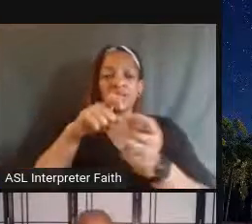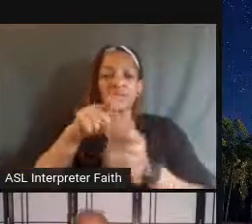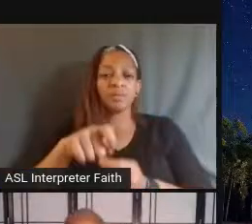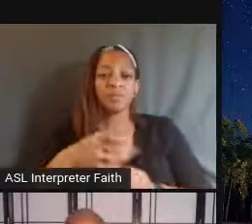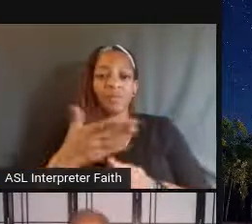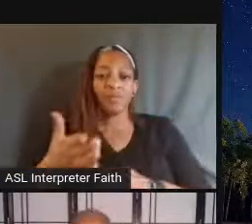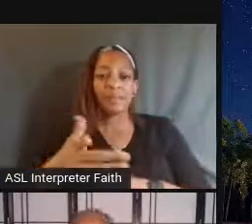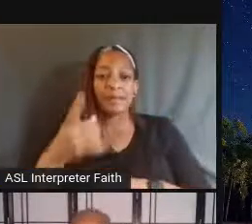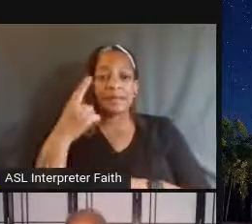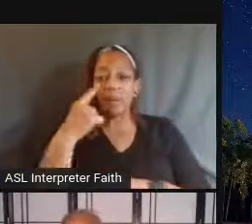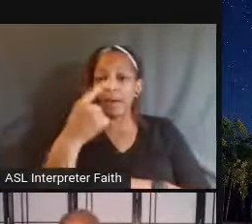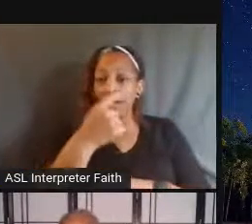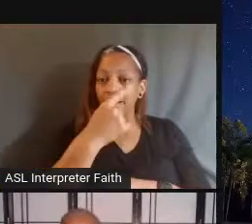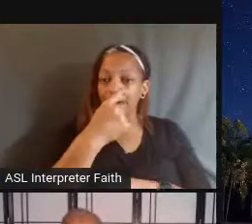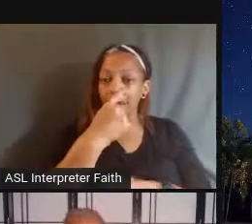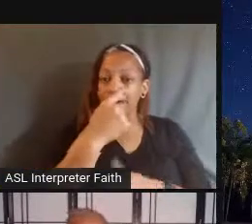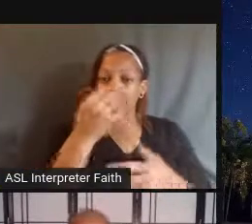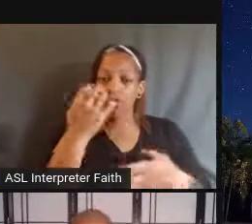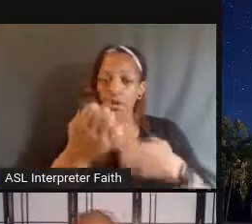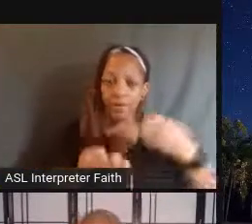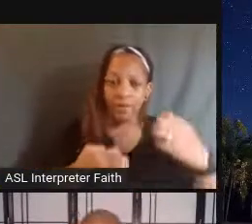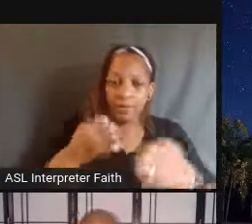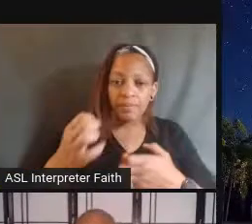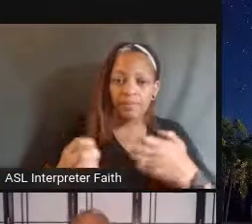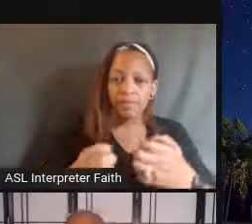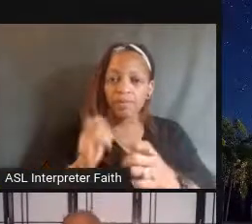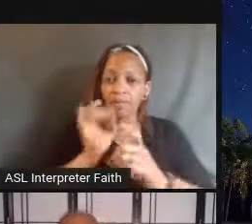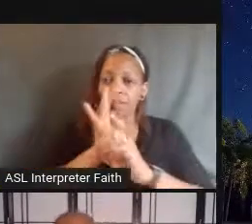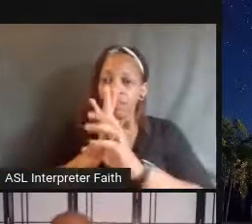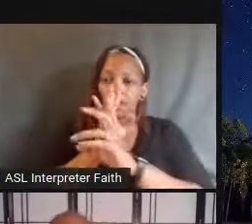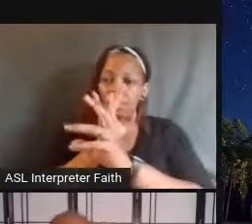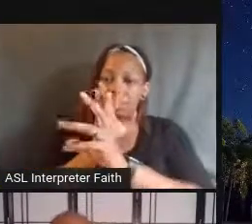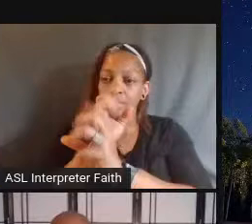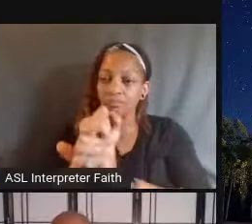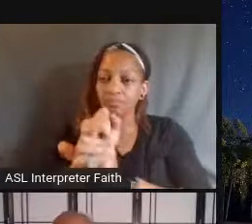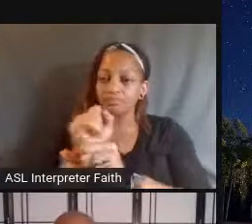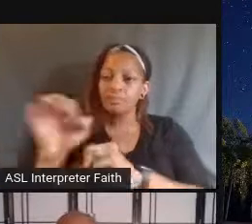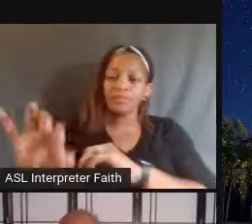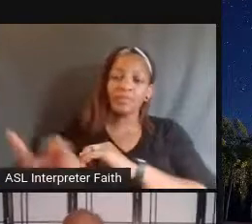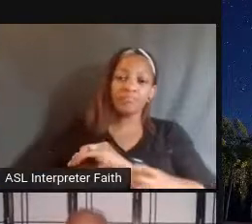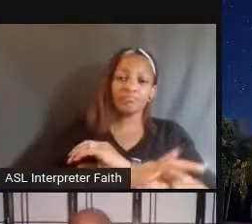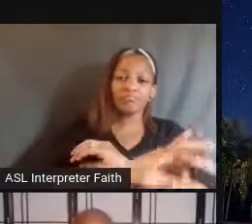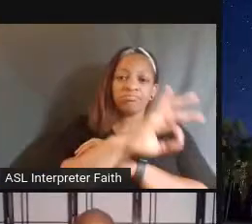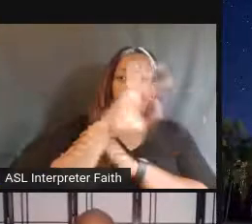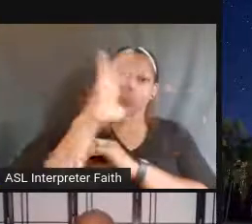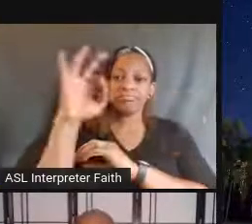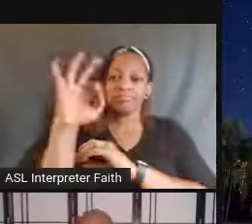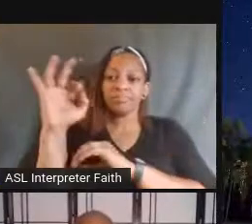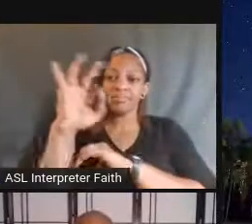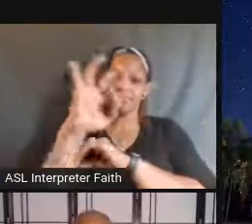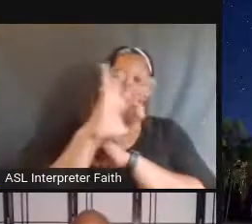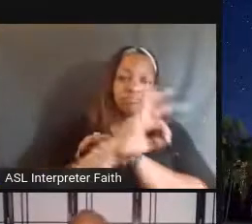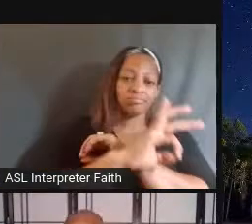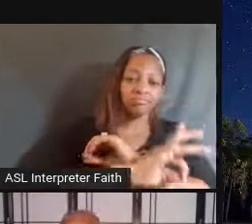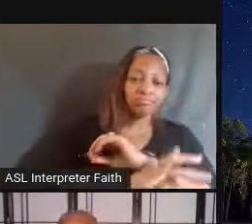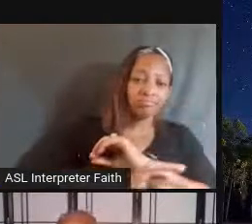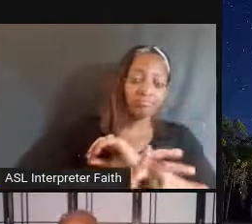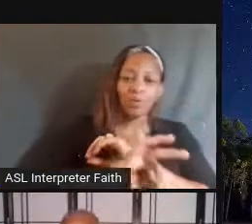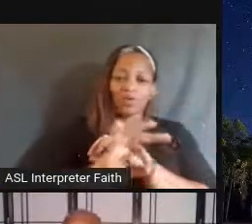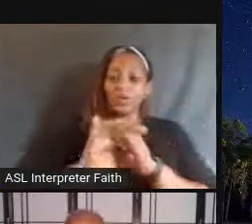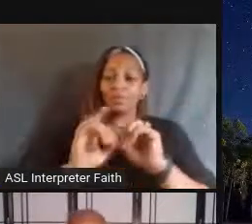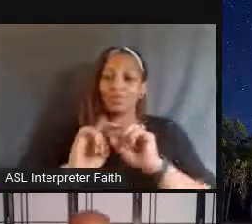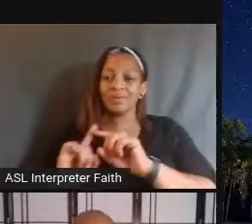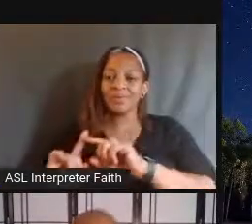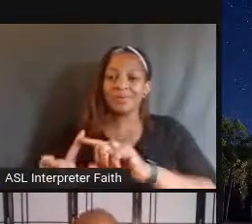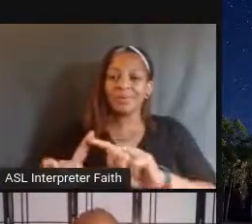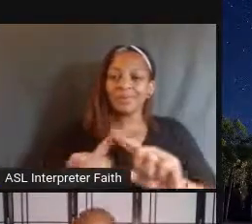eye, that your emotions are attracted to, be it a sunrise or a sunset, be it the actual terrain, the